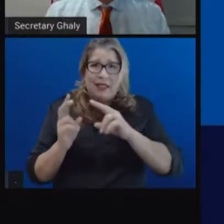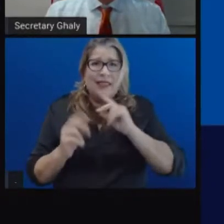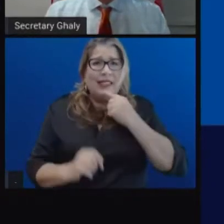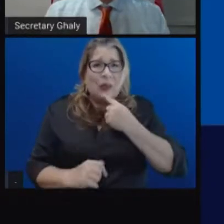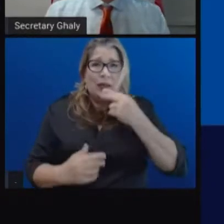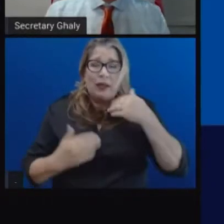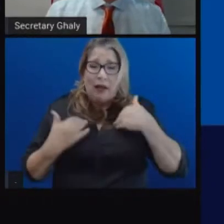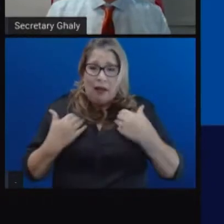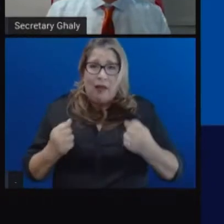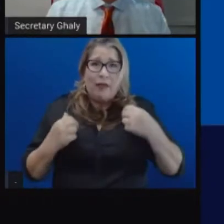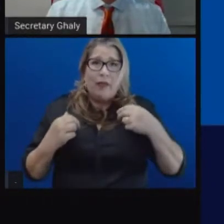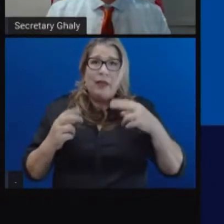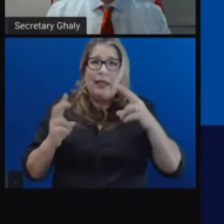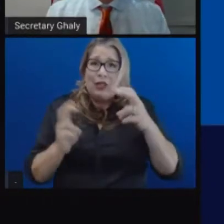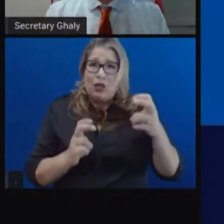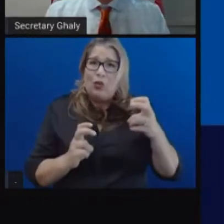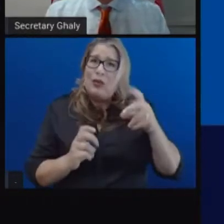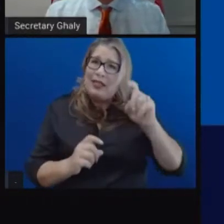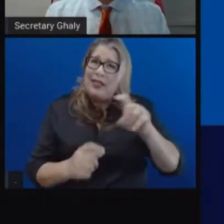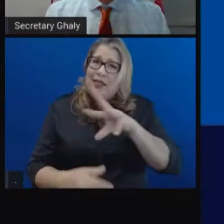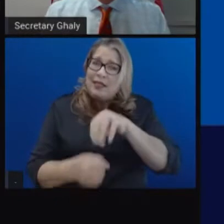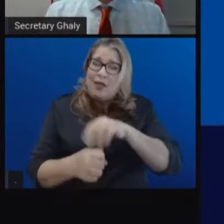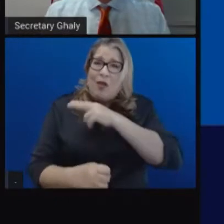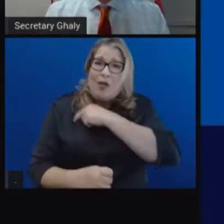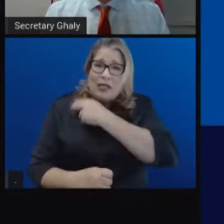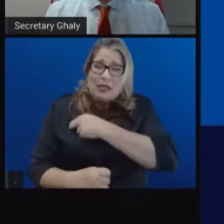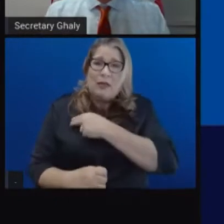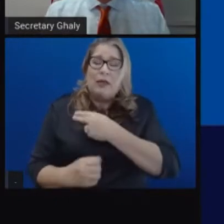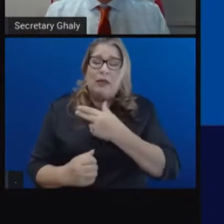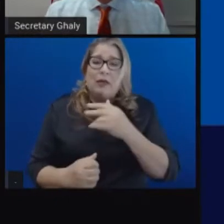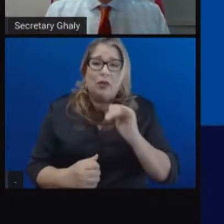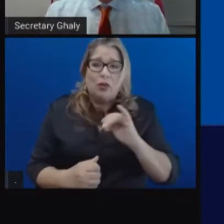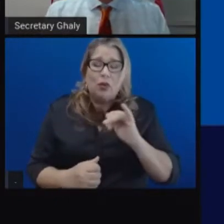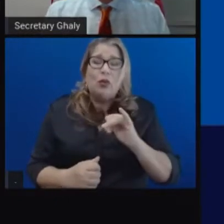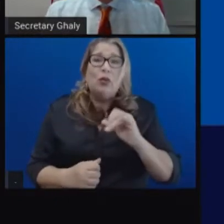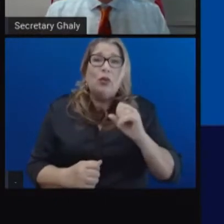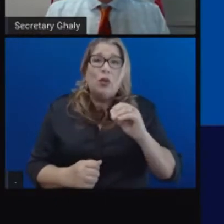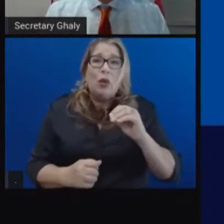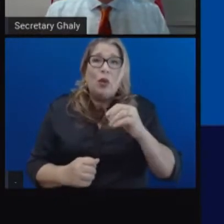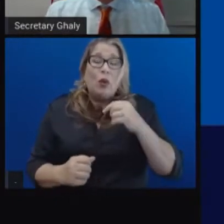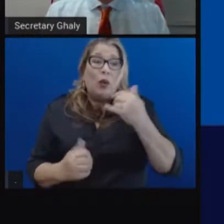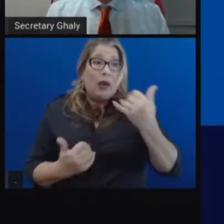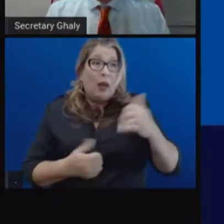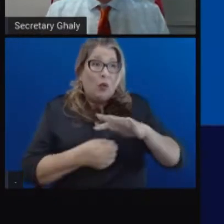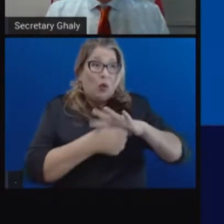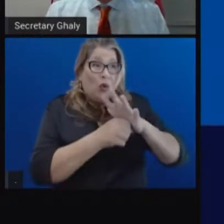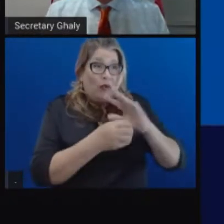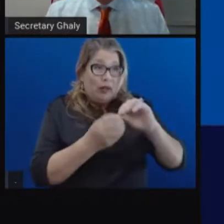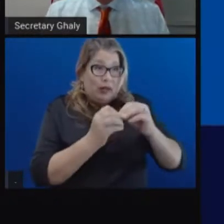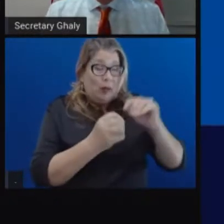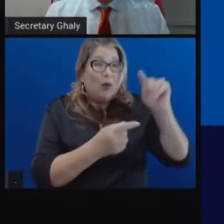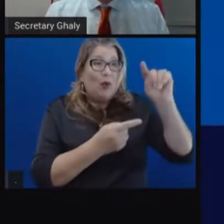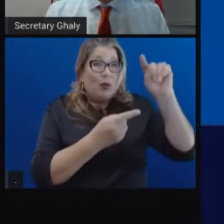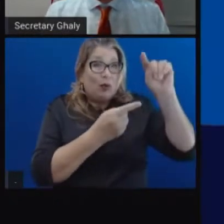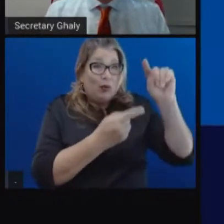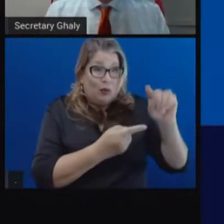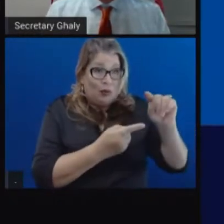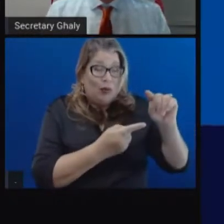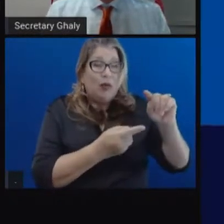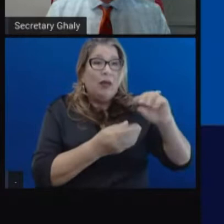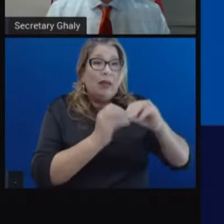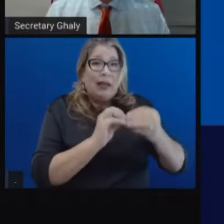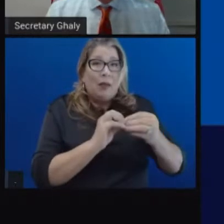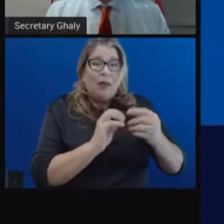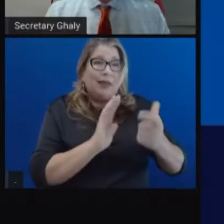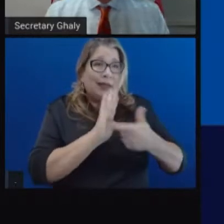faced in the weeks past are beginning to be improved, in part because of the reduction of cases, the demand